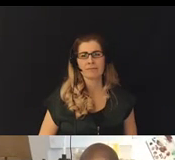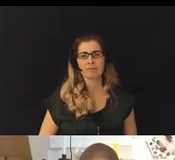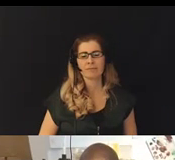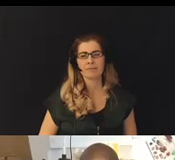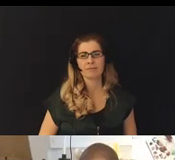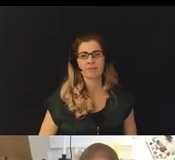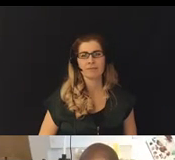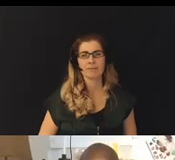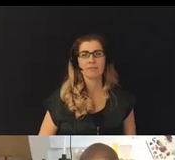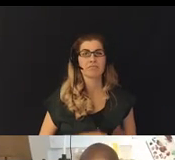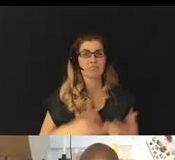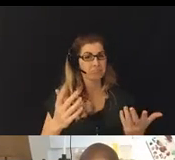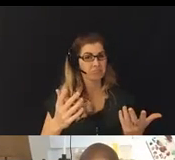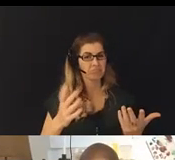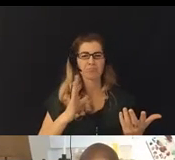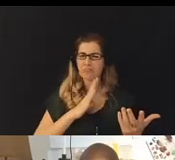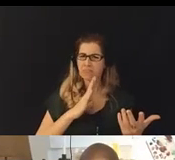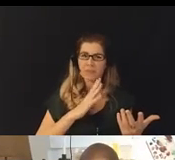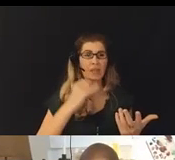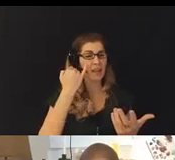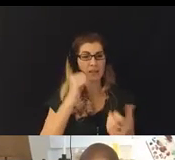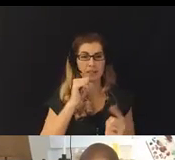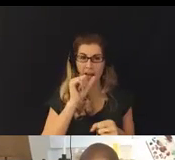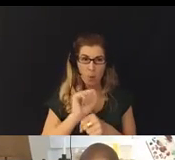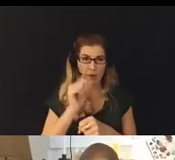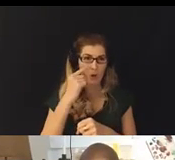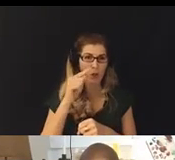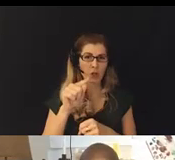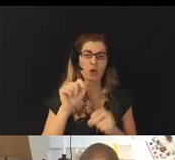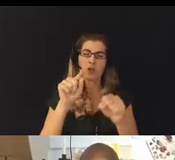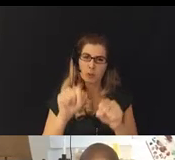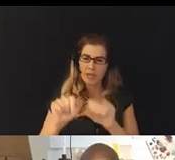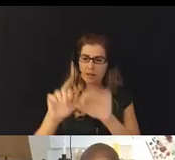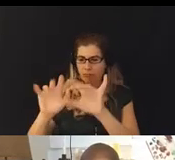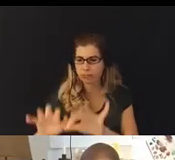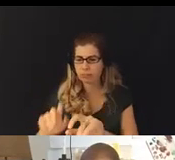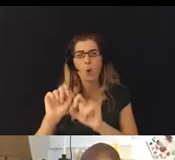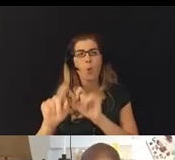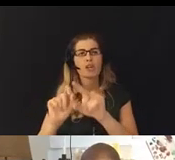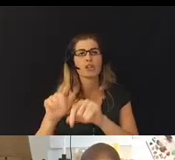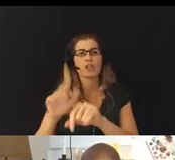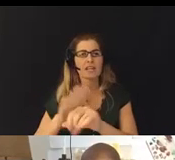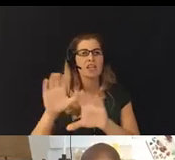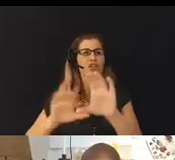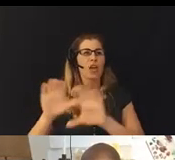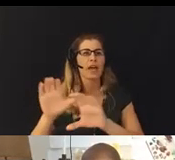If for whatever reason that's not working easily for you right now, feel free to chat them and I'll check them out in the chat box as well.